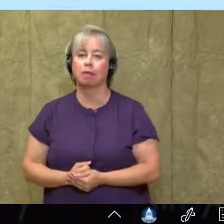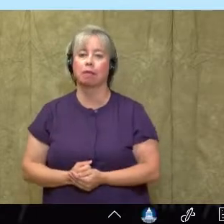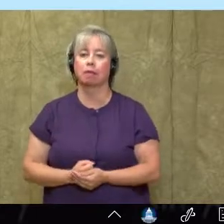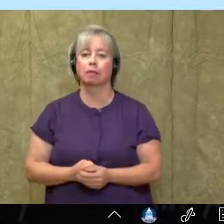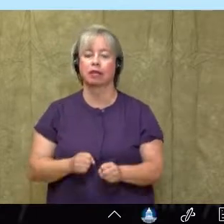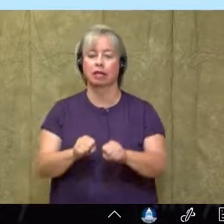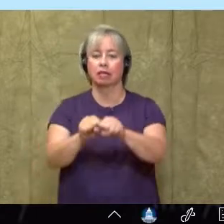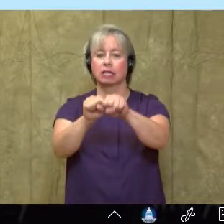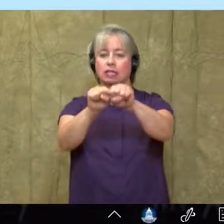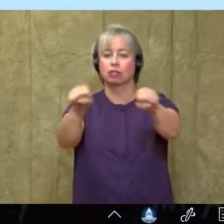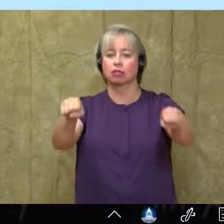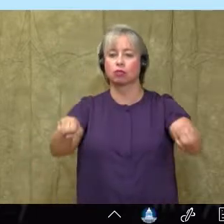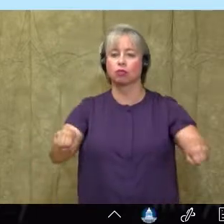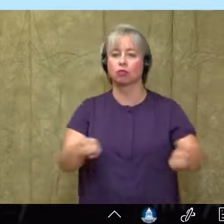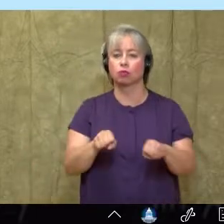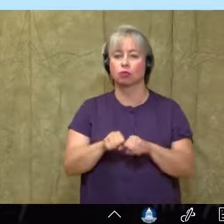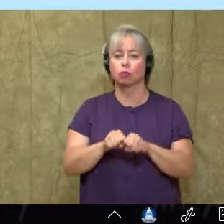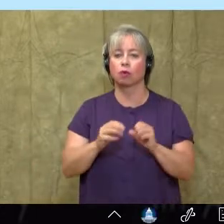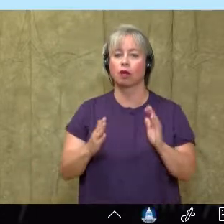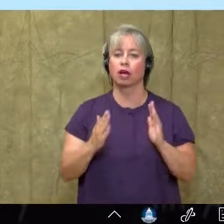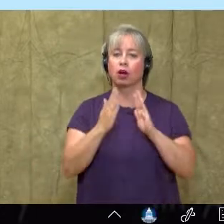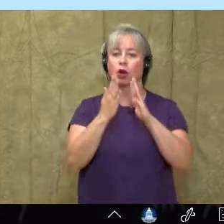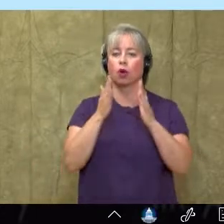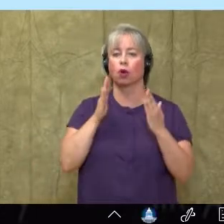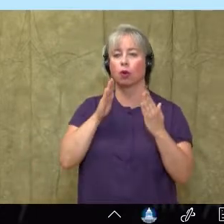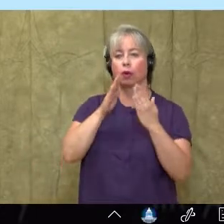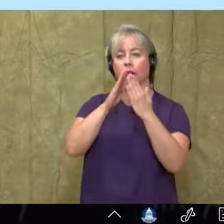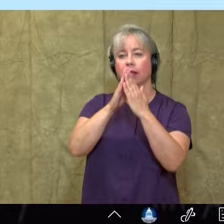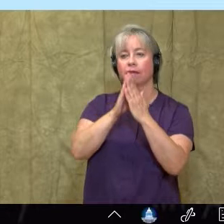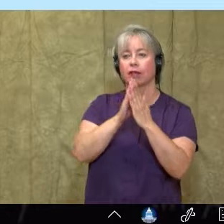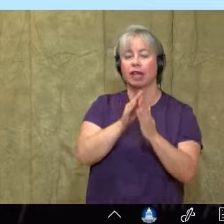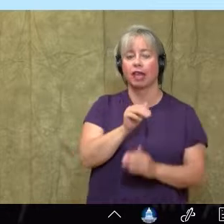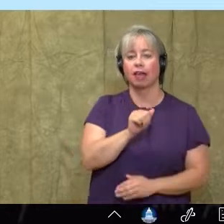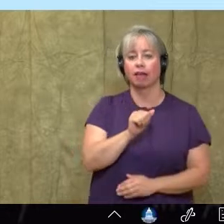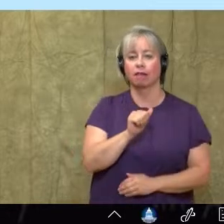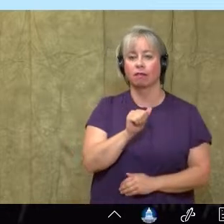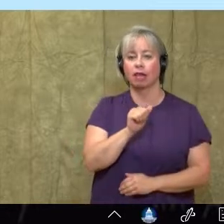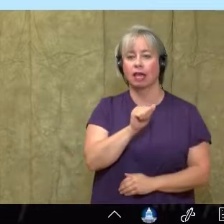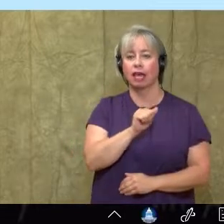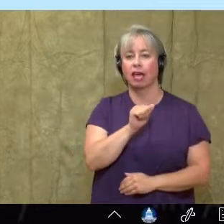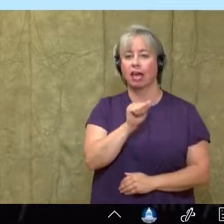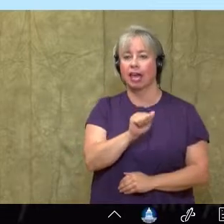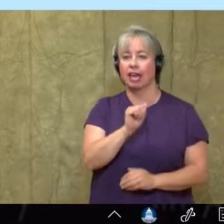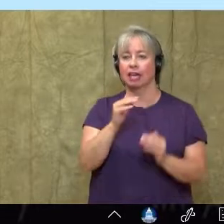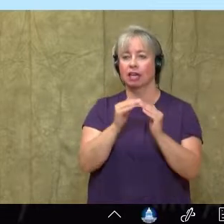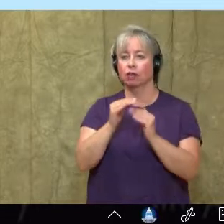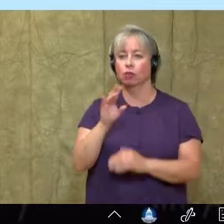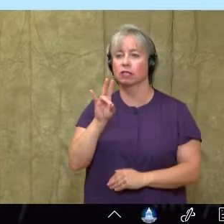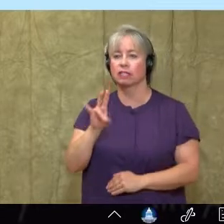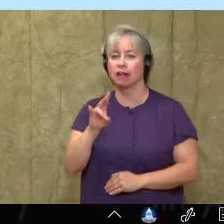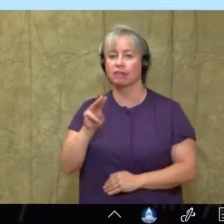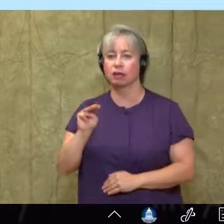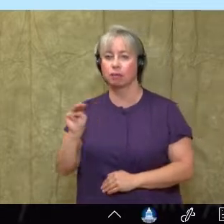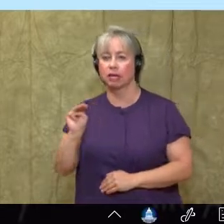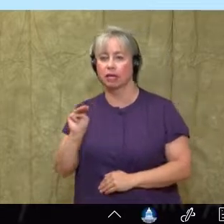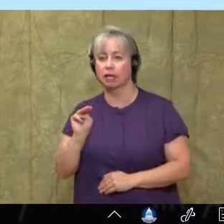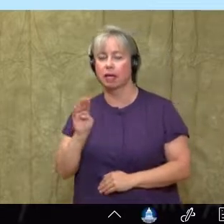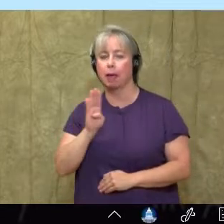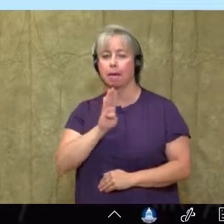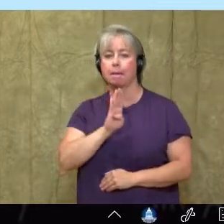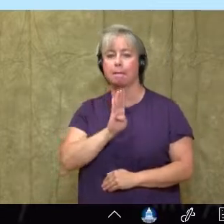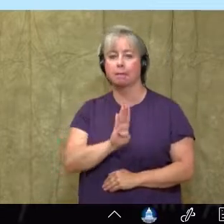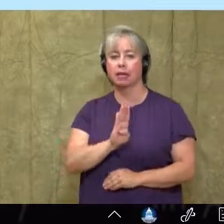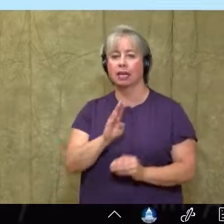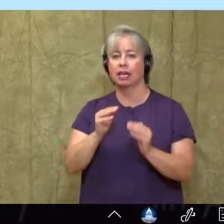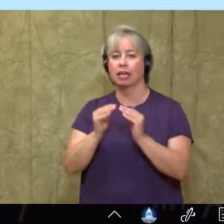square pyramid where with A equaling 7 meters and B equals 48